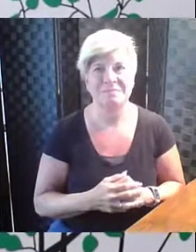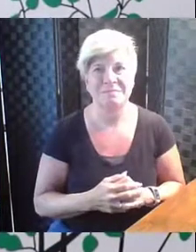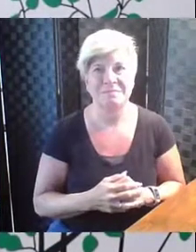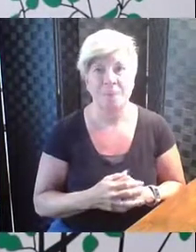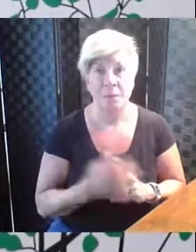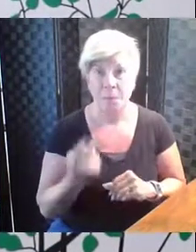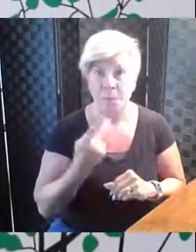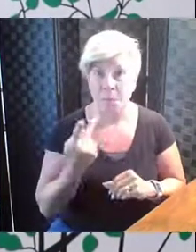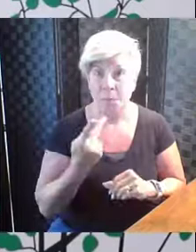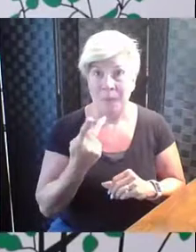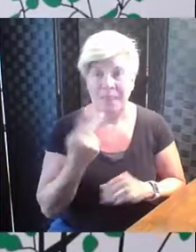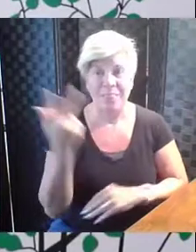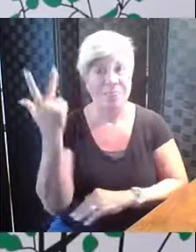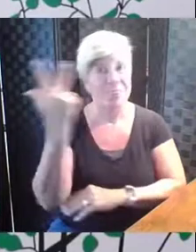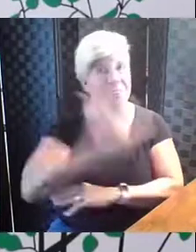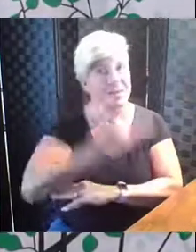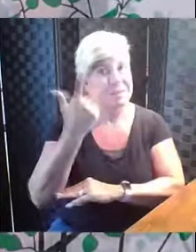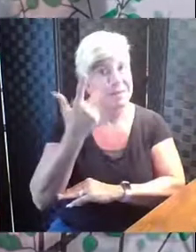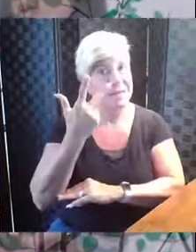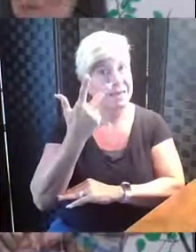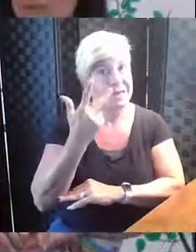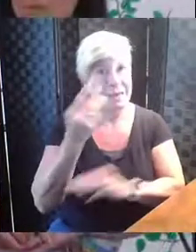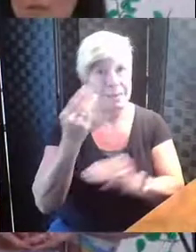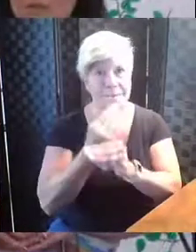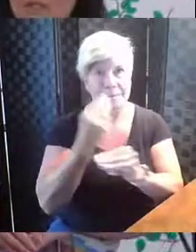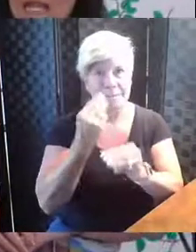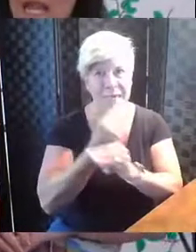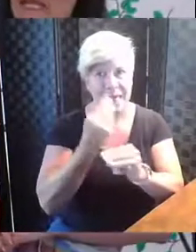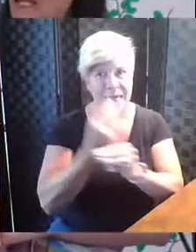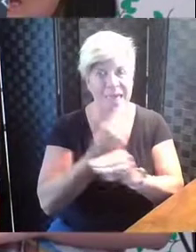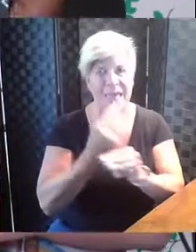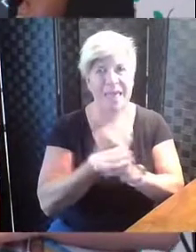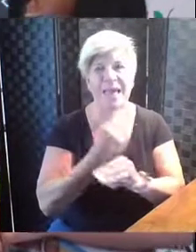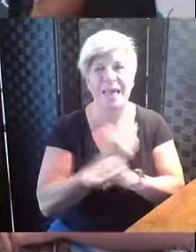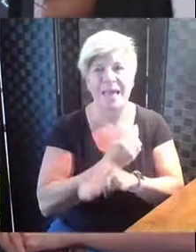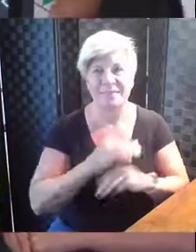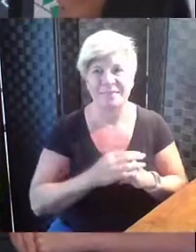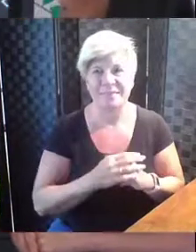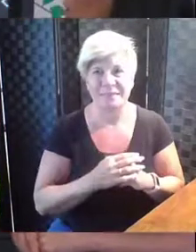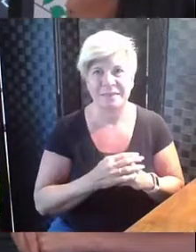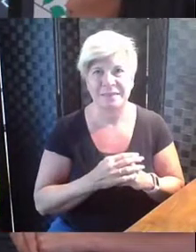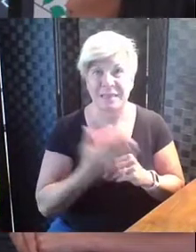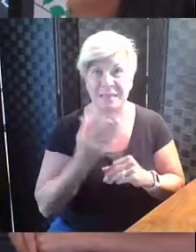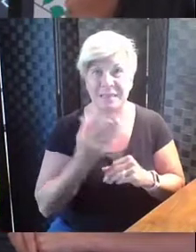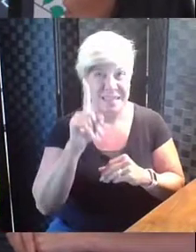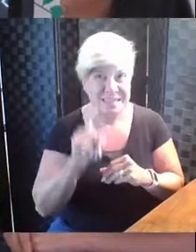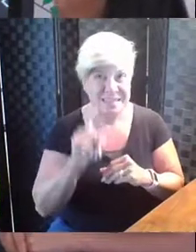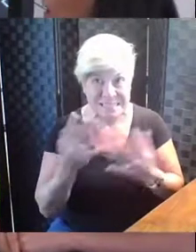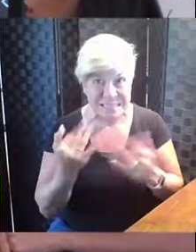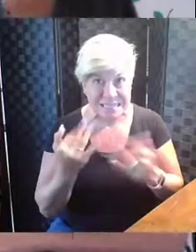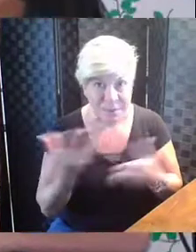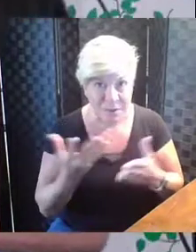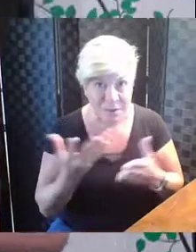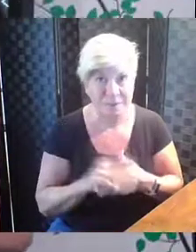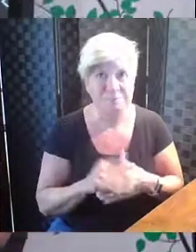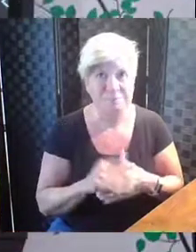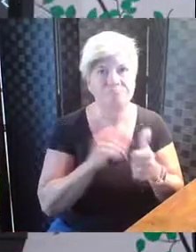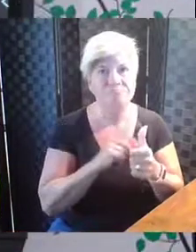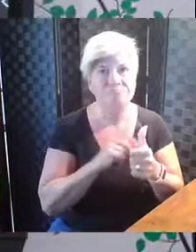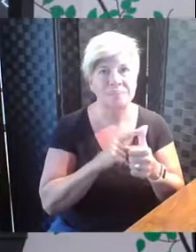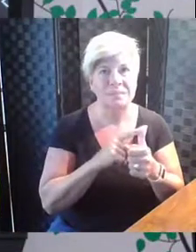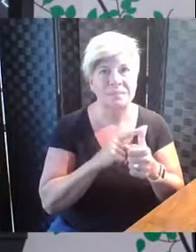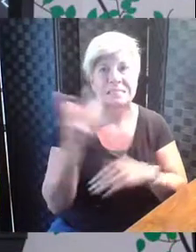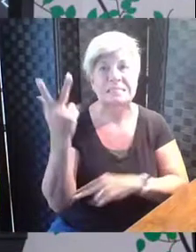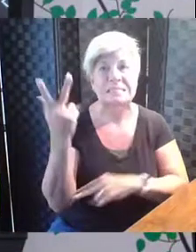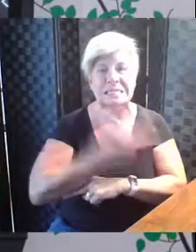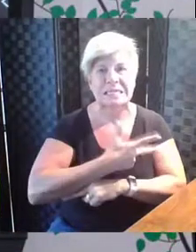And we are on day three. I'm going to be doing a math lesson with you today. And the materials that you're going to need are your day